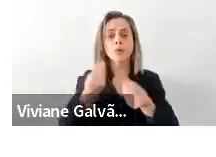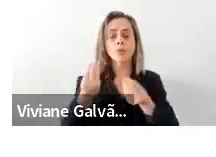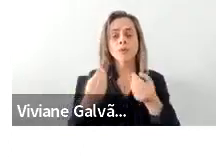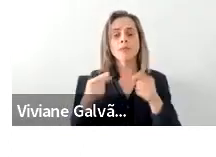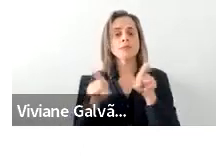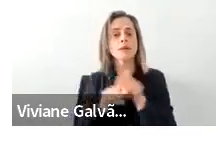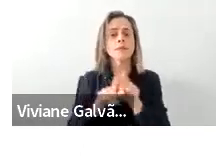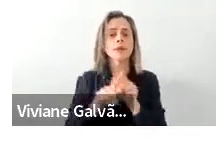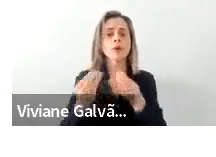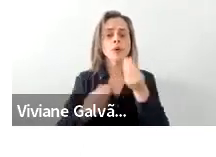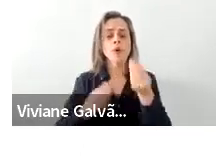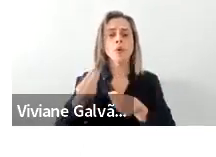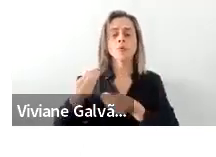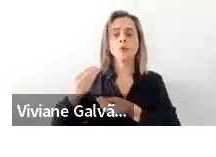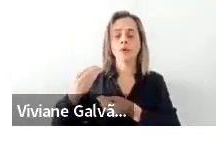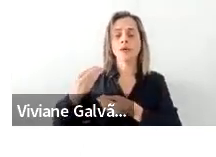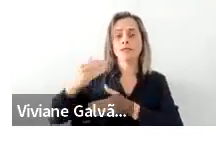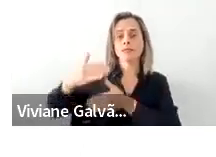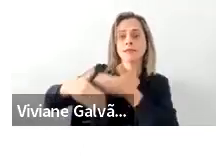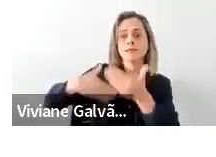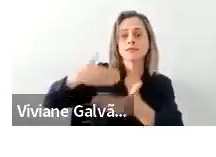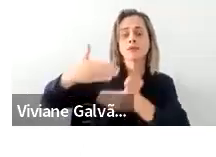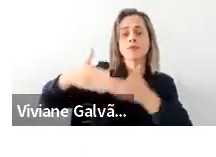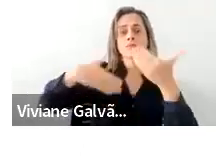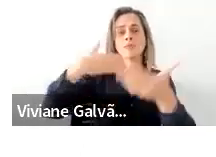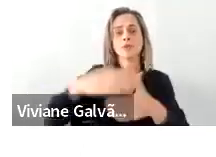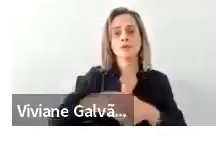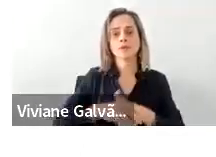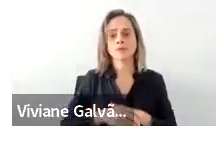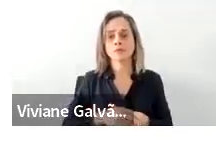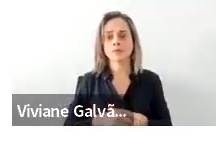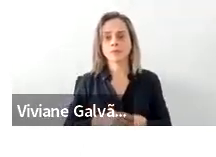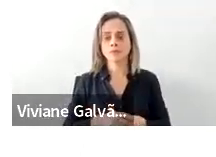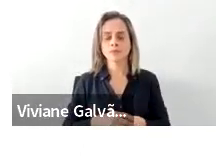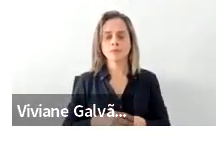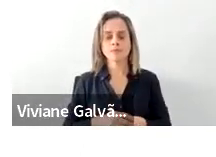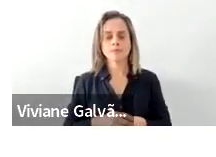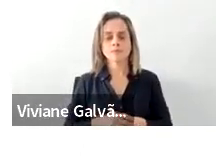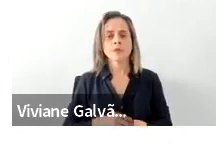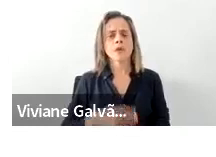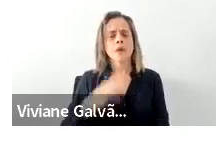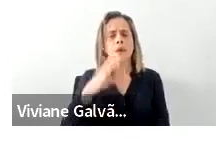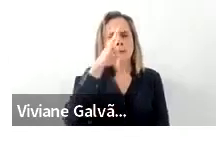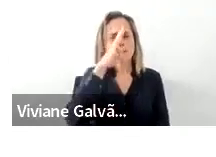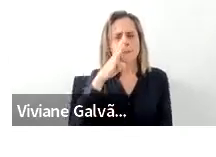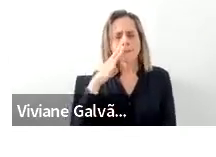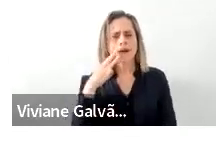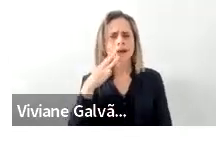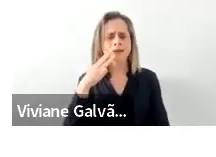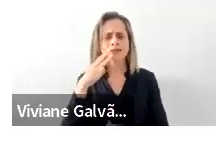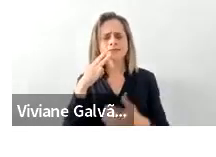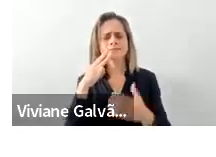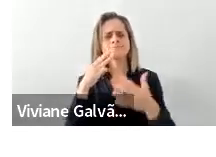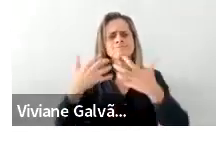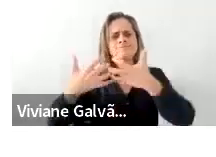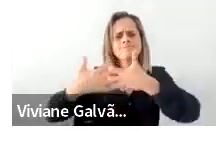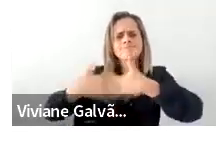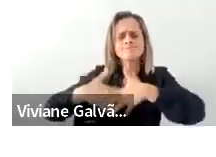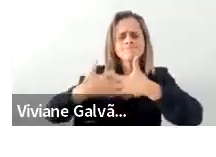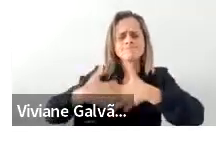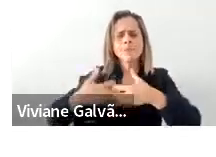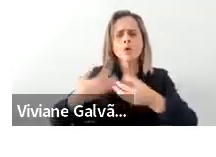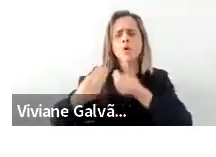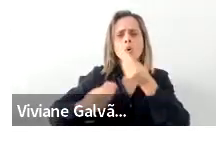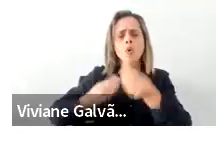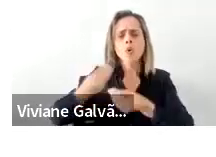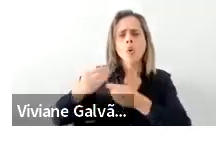at times for thinking that Marx did have this evolutionist view or could be reasonably interpreted as